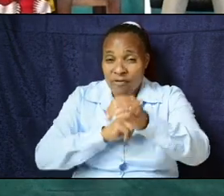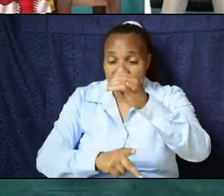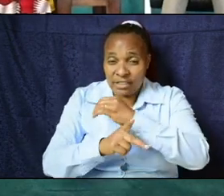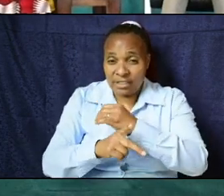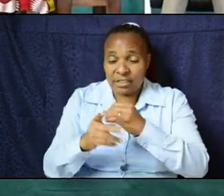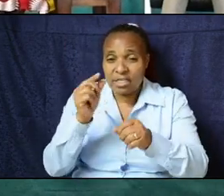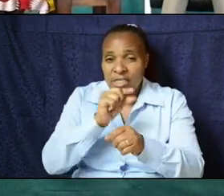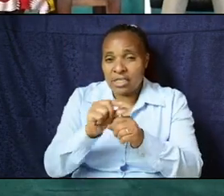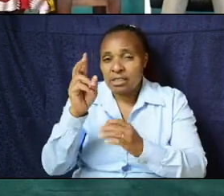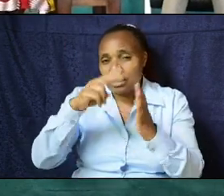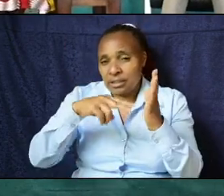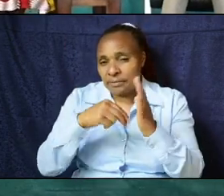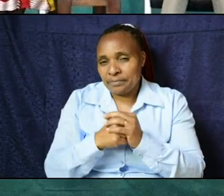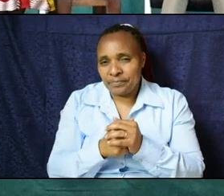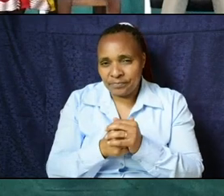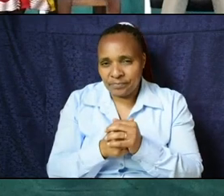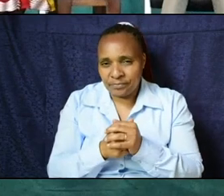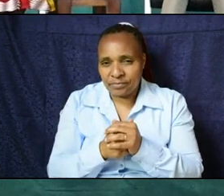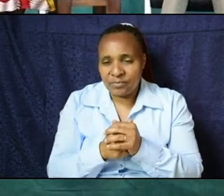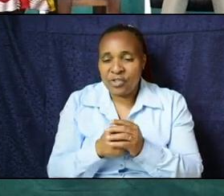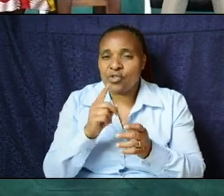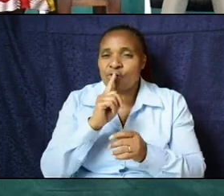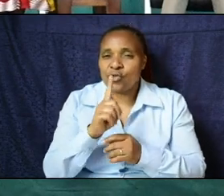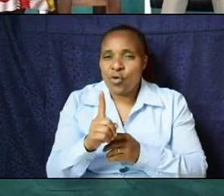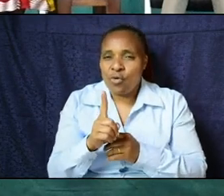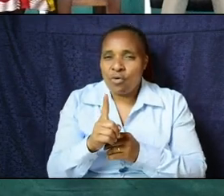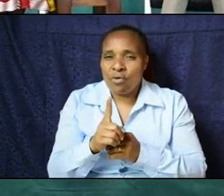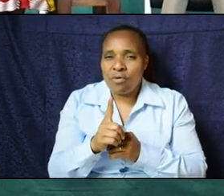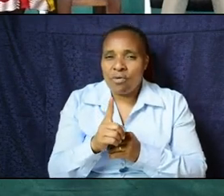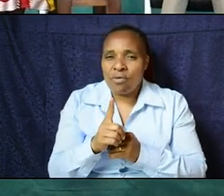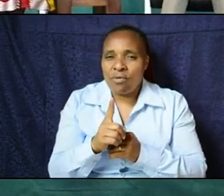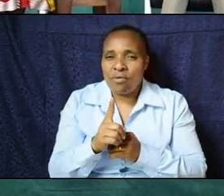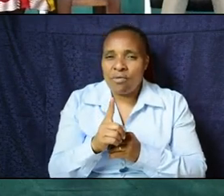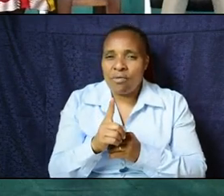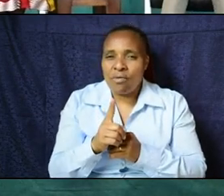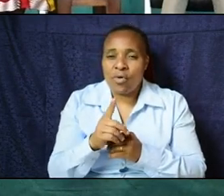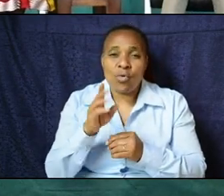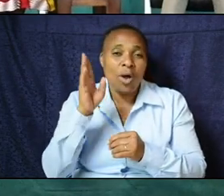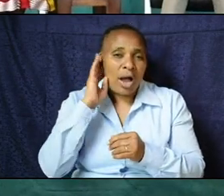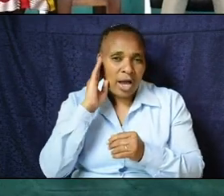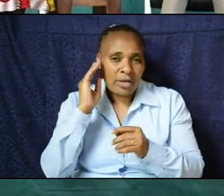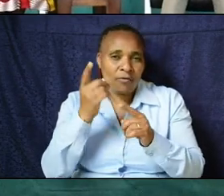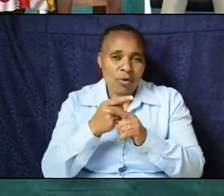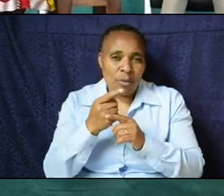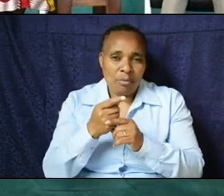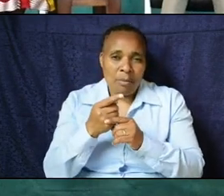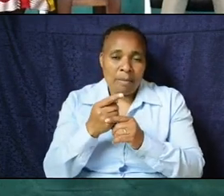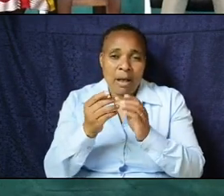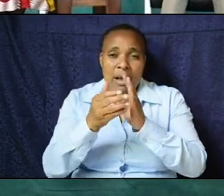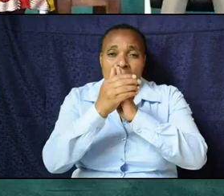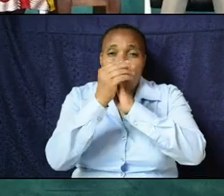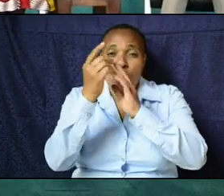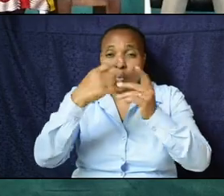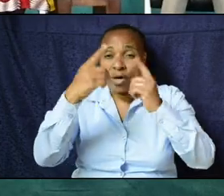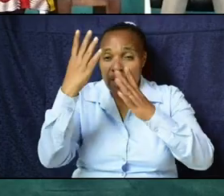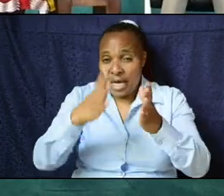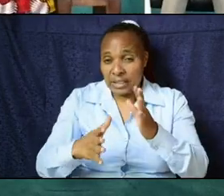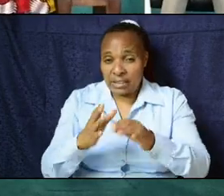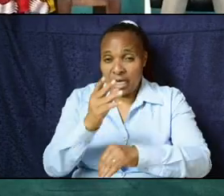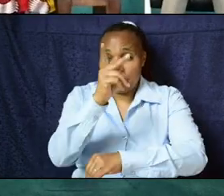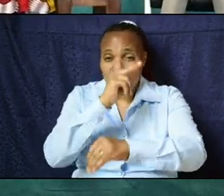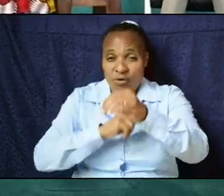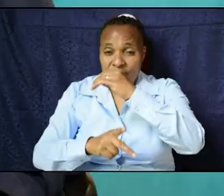us. Okay, so this quote comes, as you've heard, from Patriarchs and Prophets, page